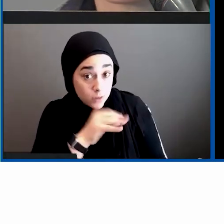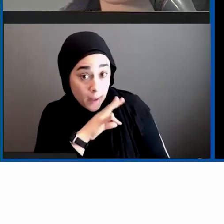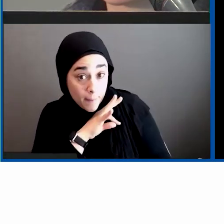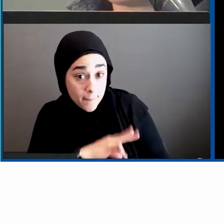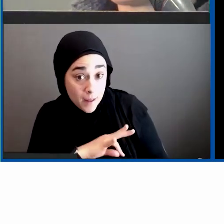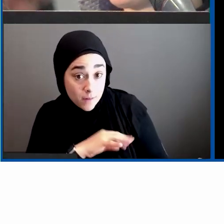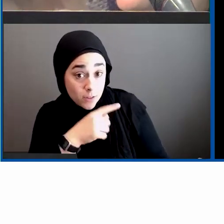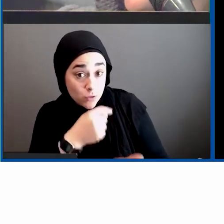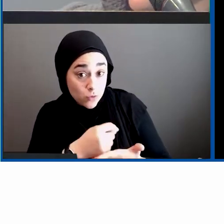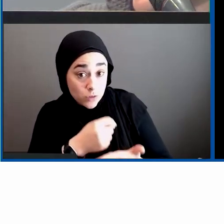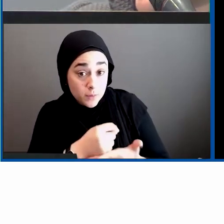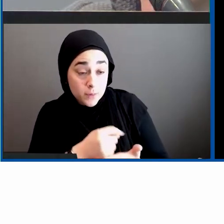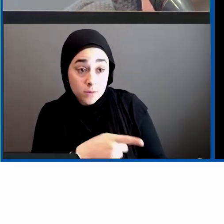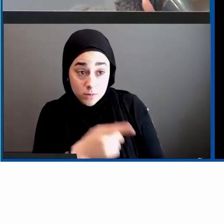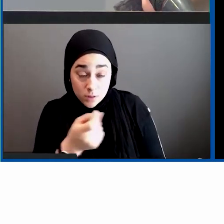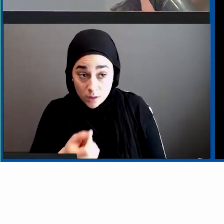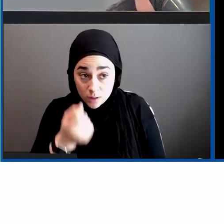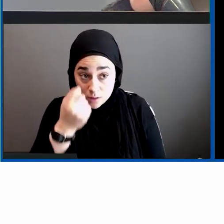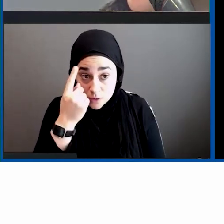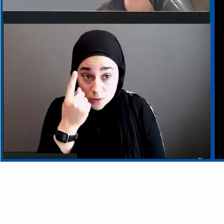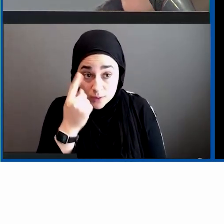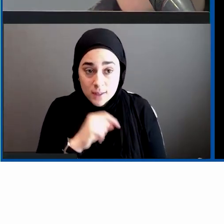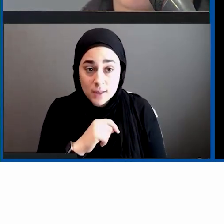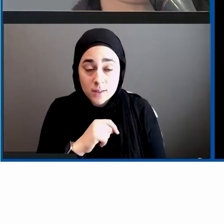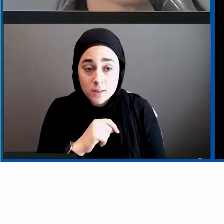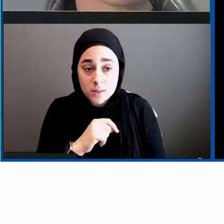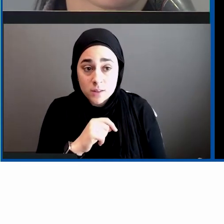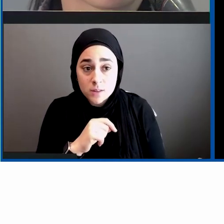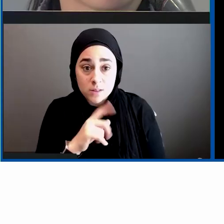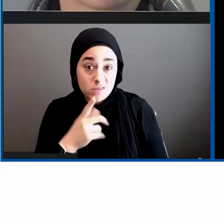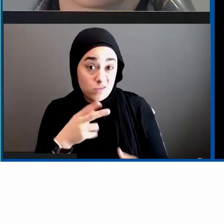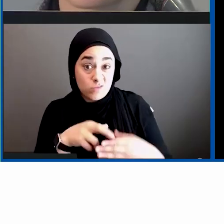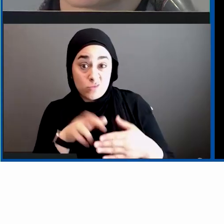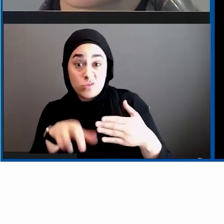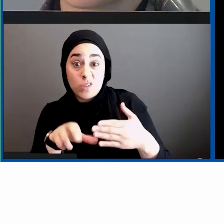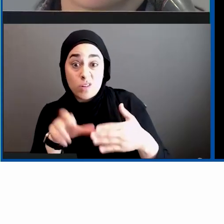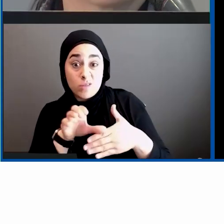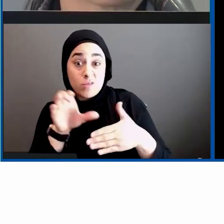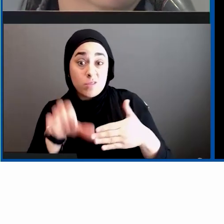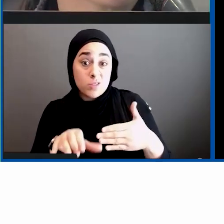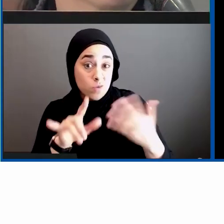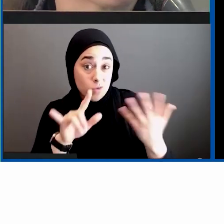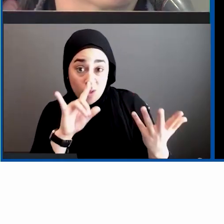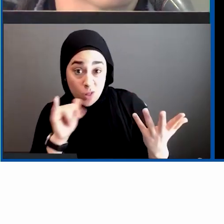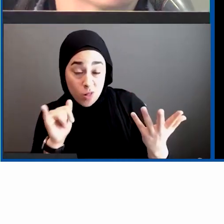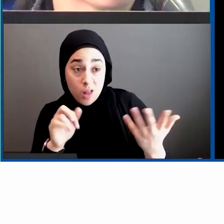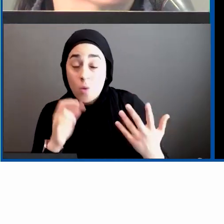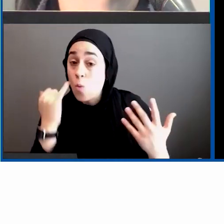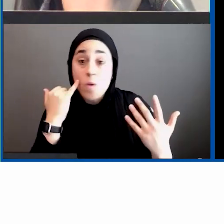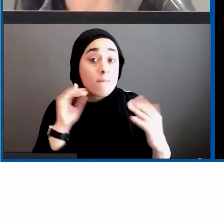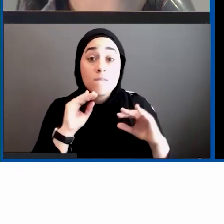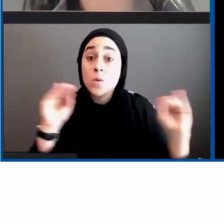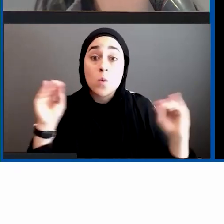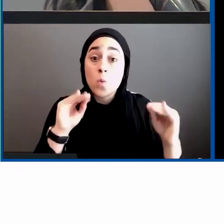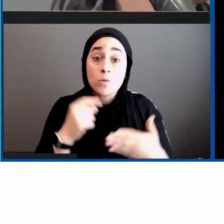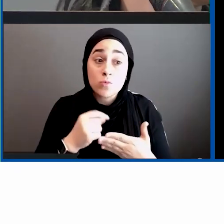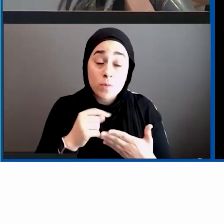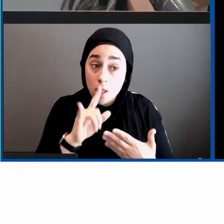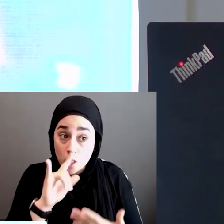of treatment? Do they understand the consequences of their treatment or not having treatment?